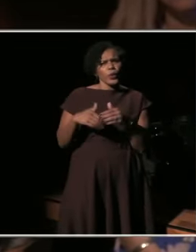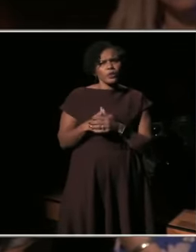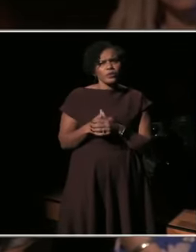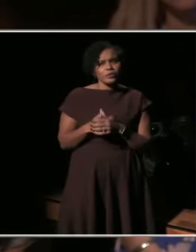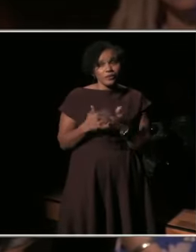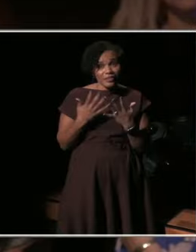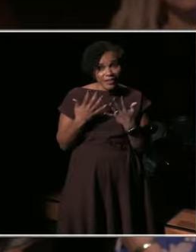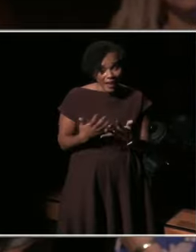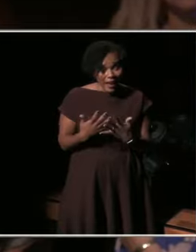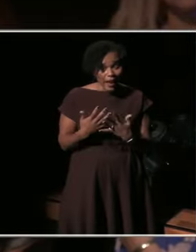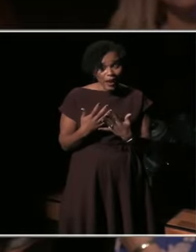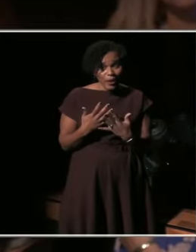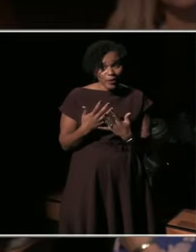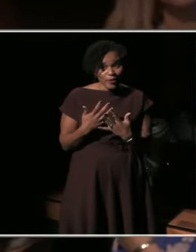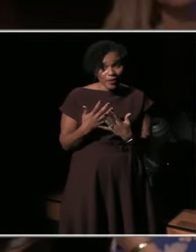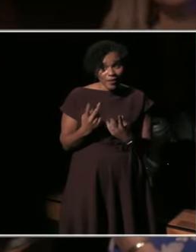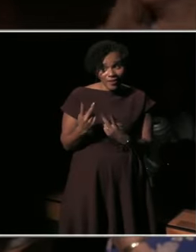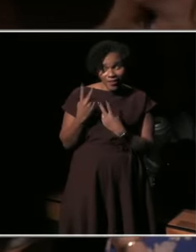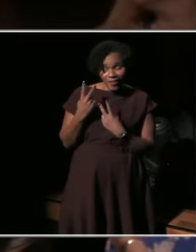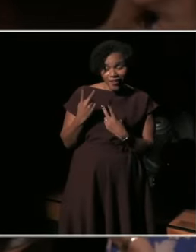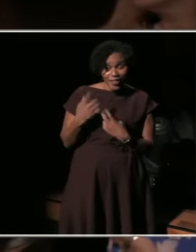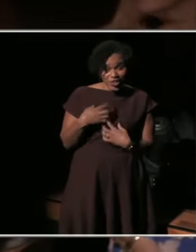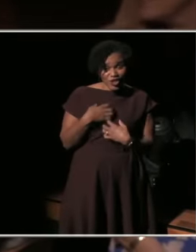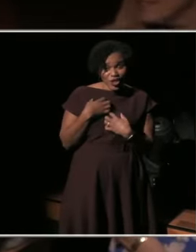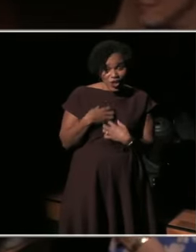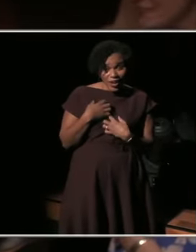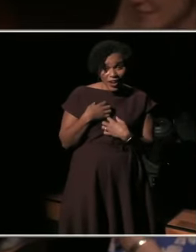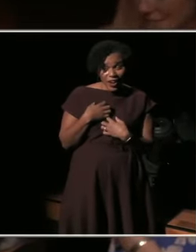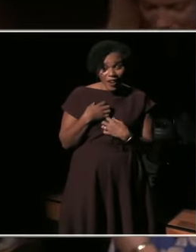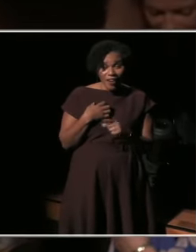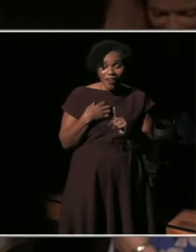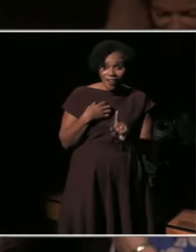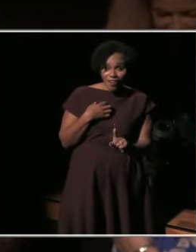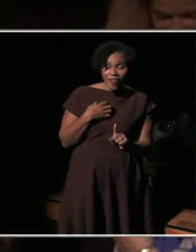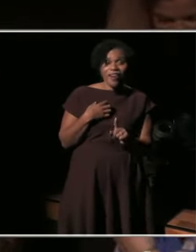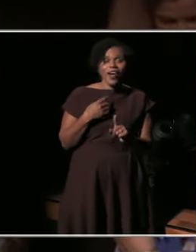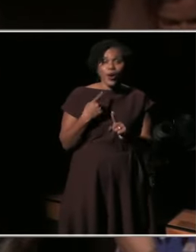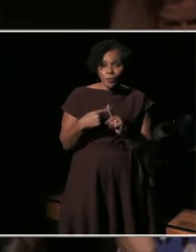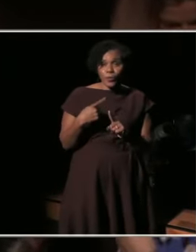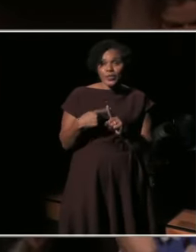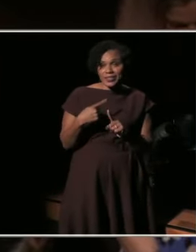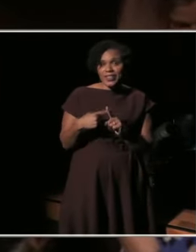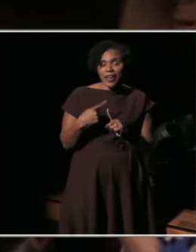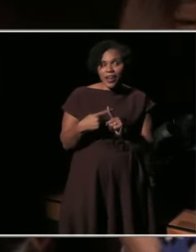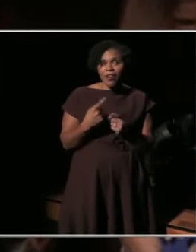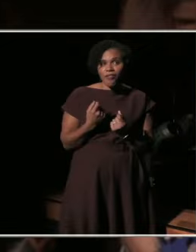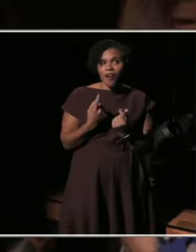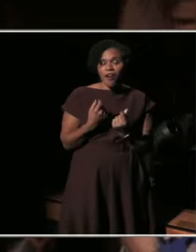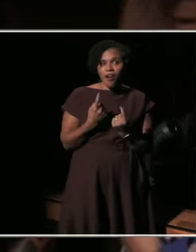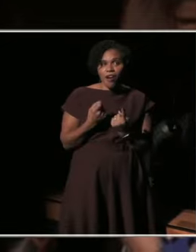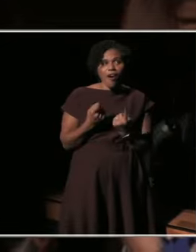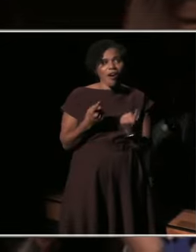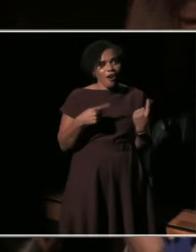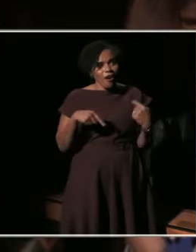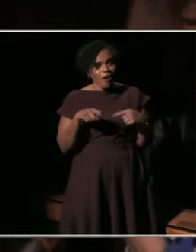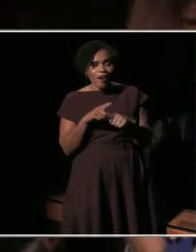now feels so shocking is a really positive indication, I think, of the direction of